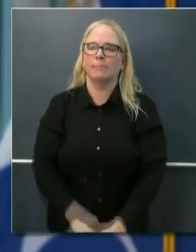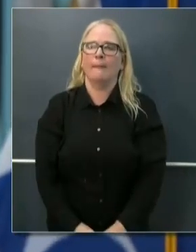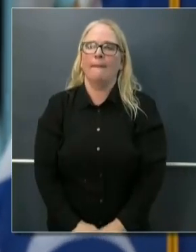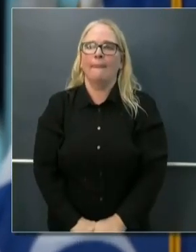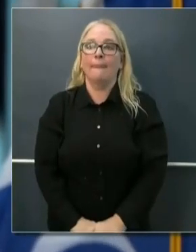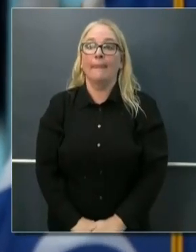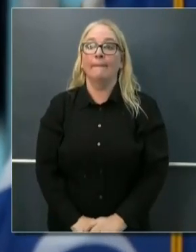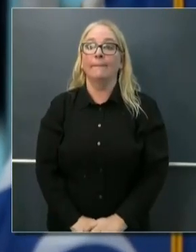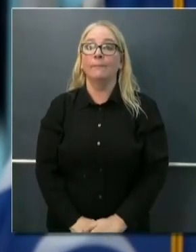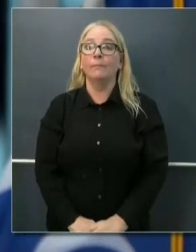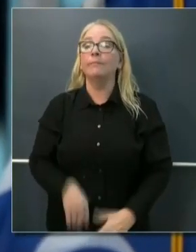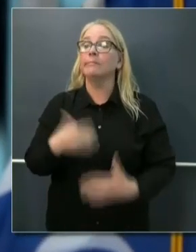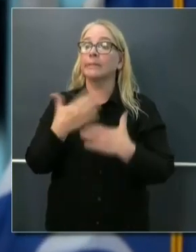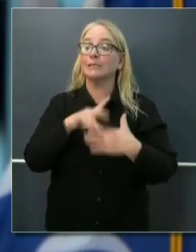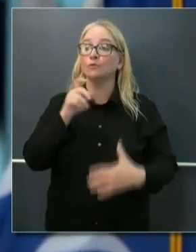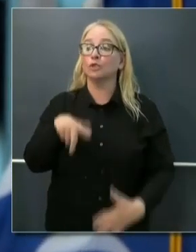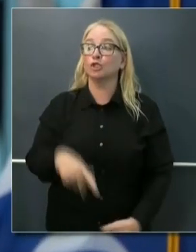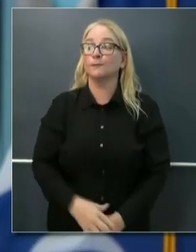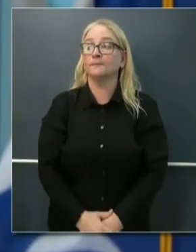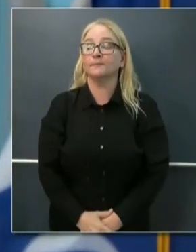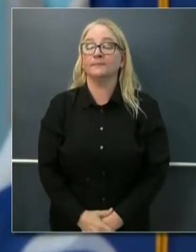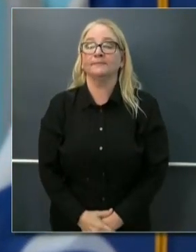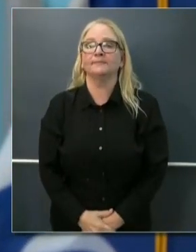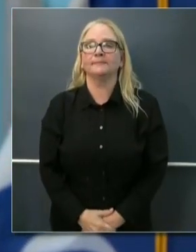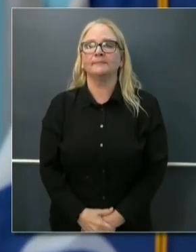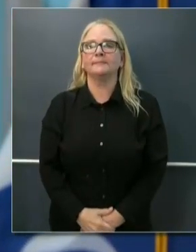Next question. ABC 7.